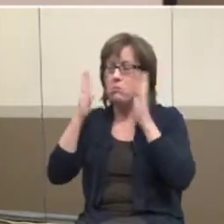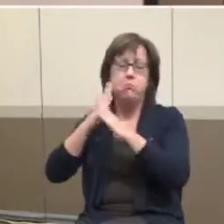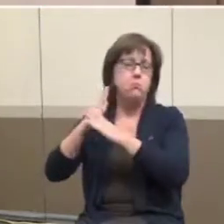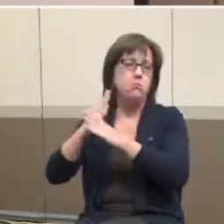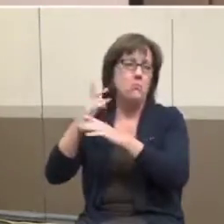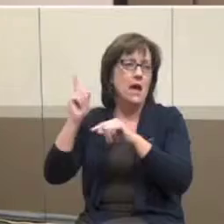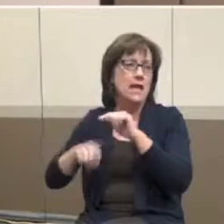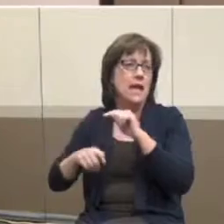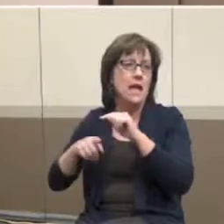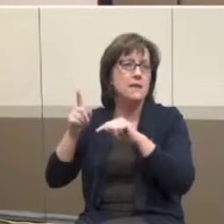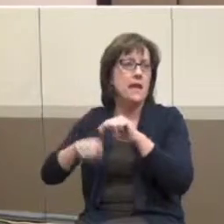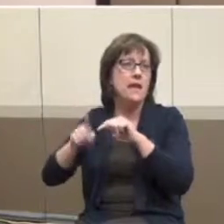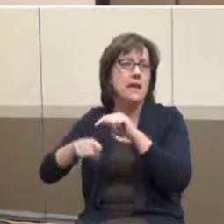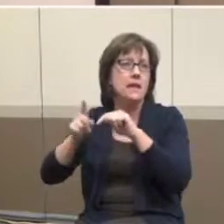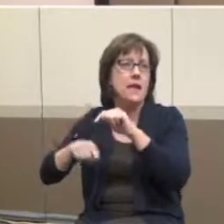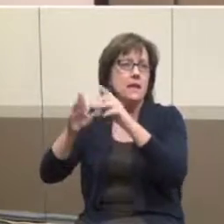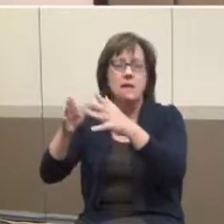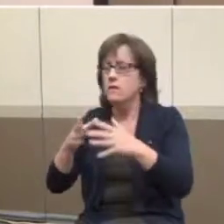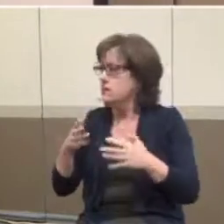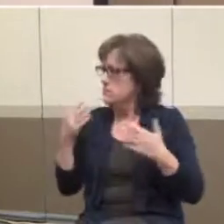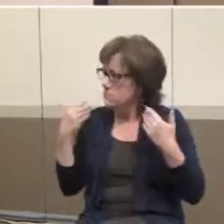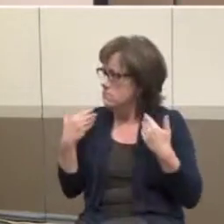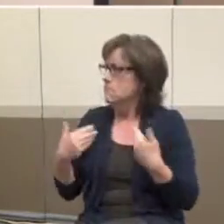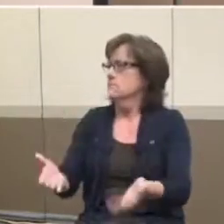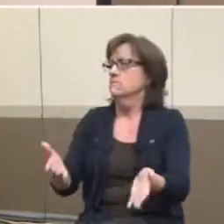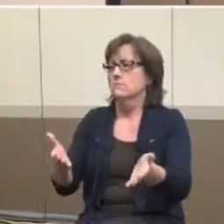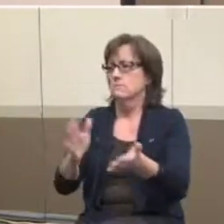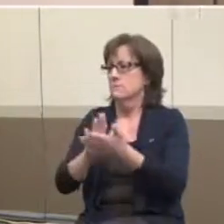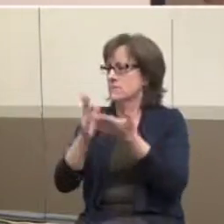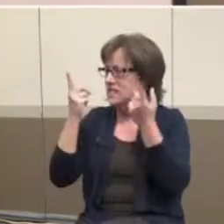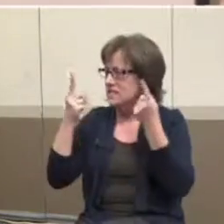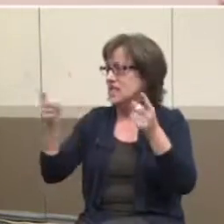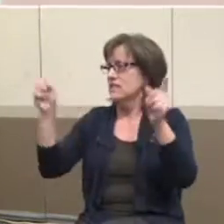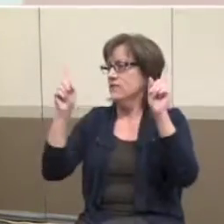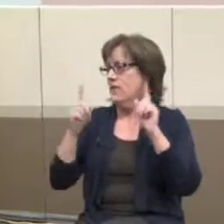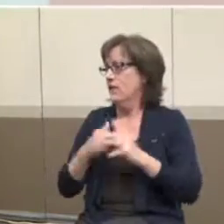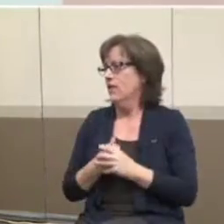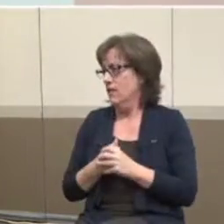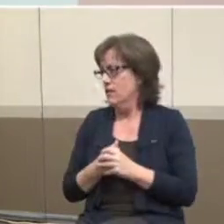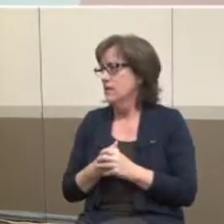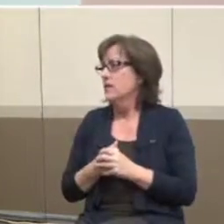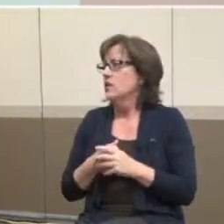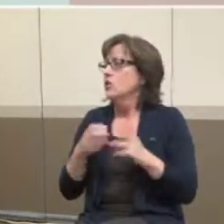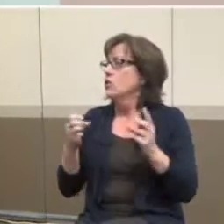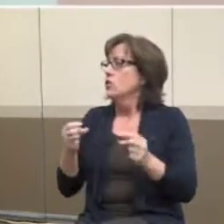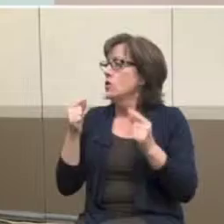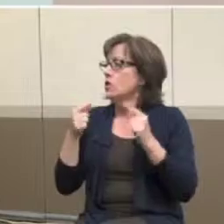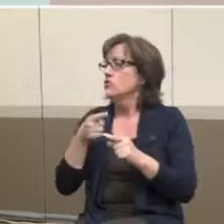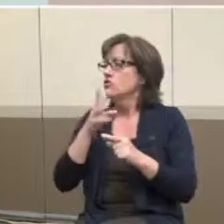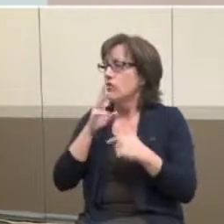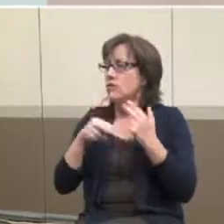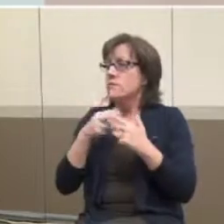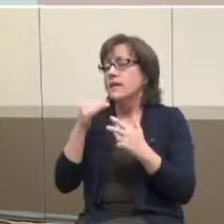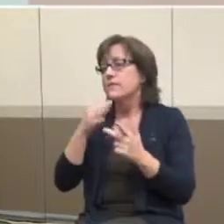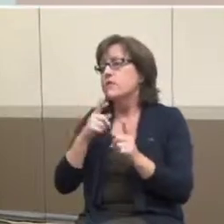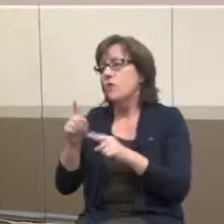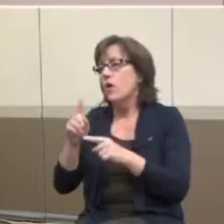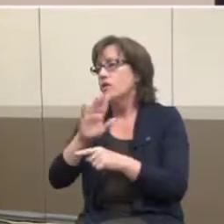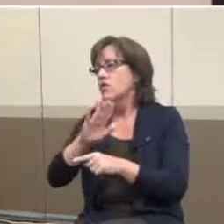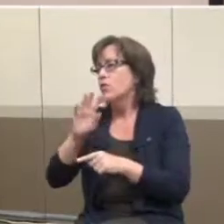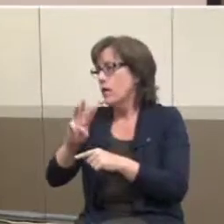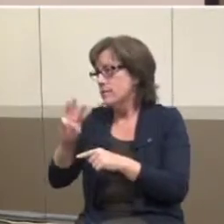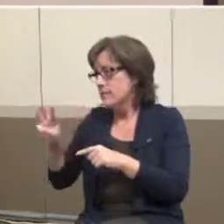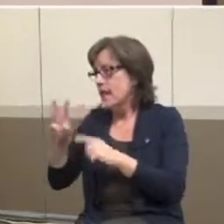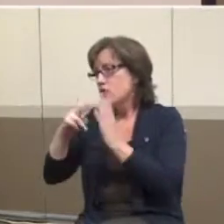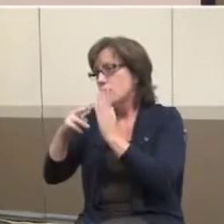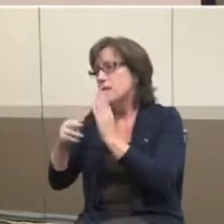hinder her from pursuing her goals. And she's been very successful. Just real quickly, she talks about, if you go on her website and read a little bit more